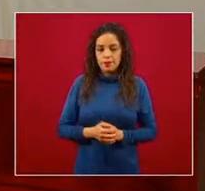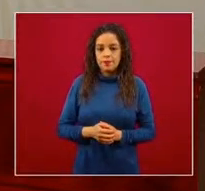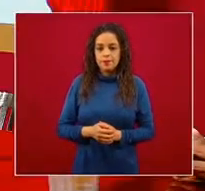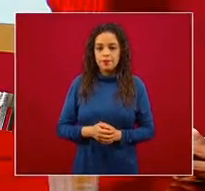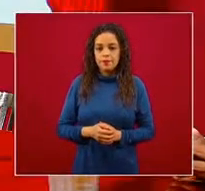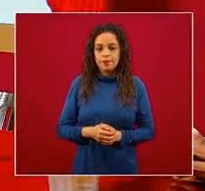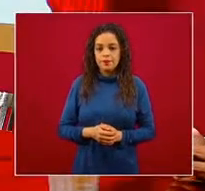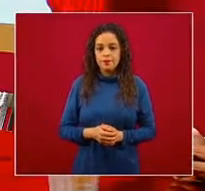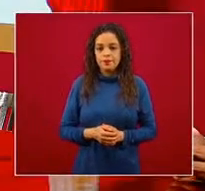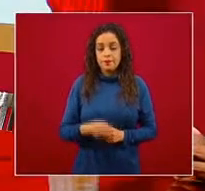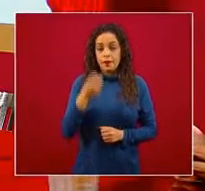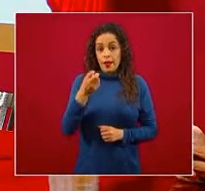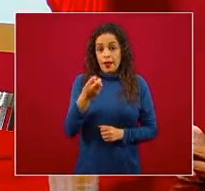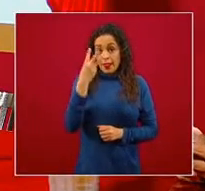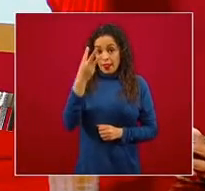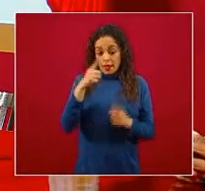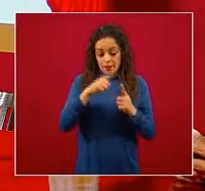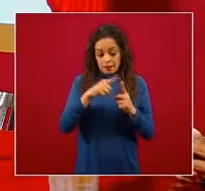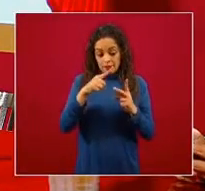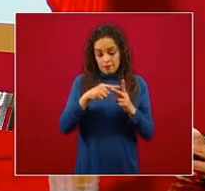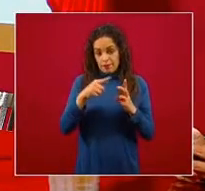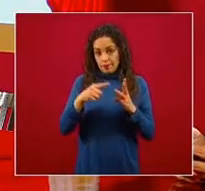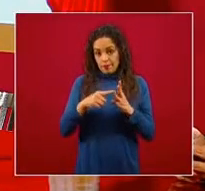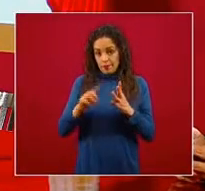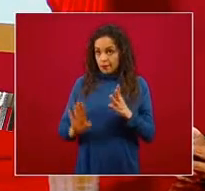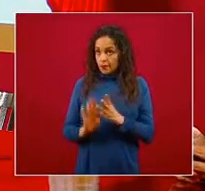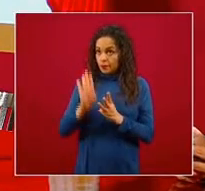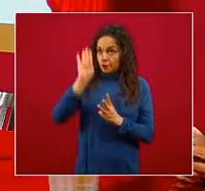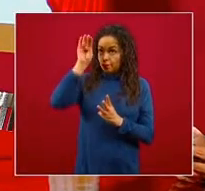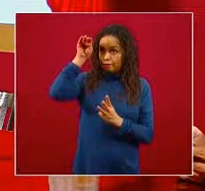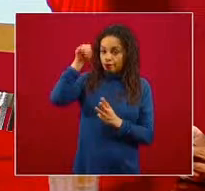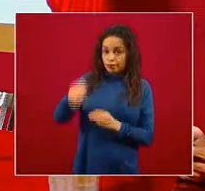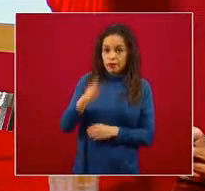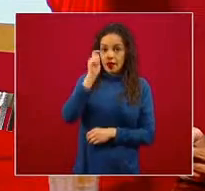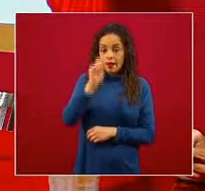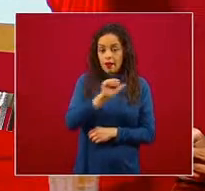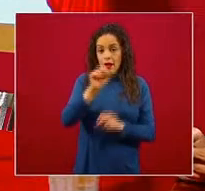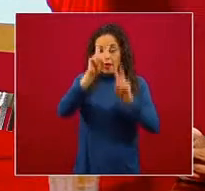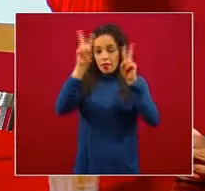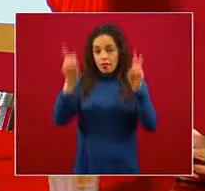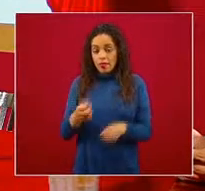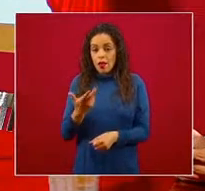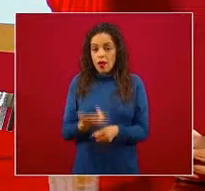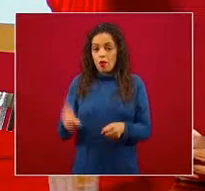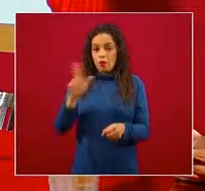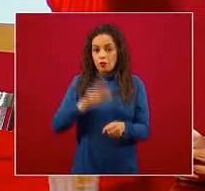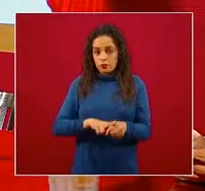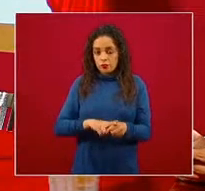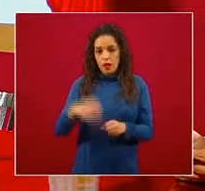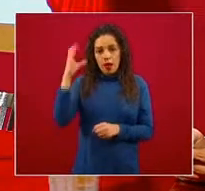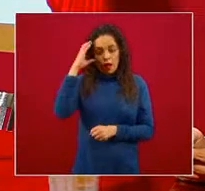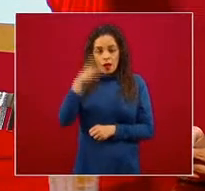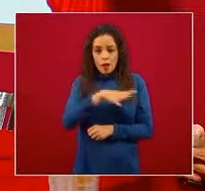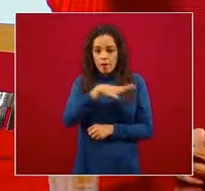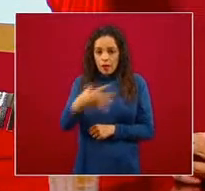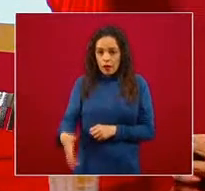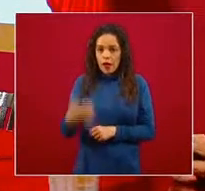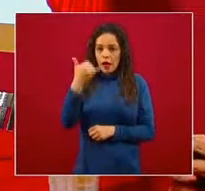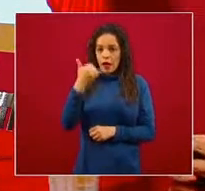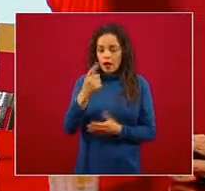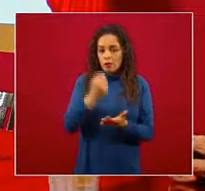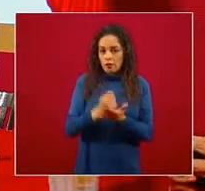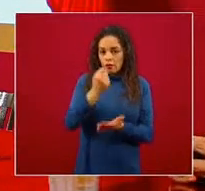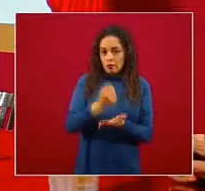Mexico City. So these 3 curves, from hospitalization with